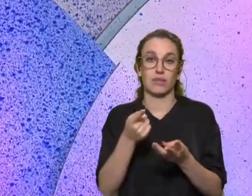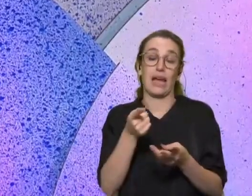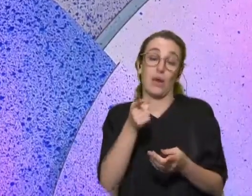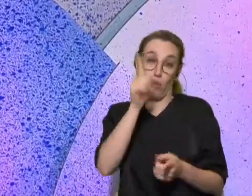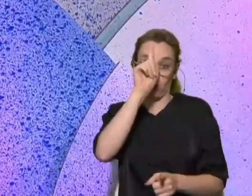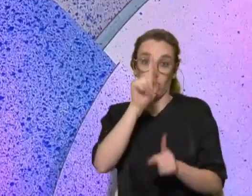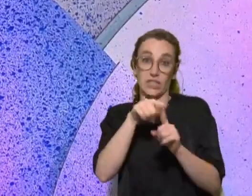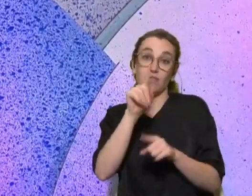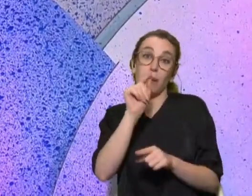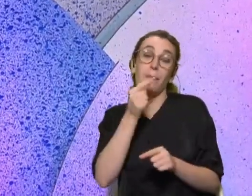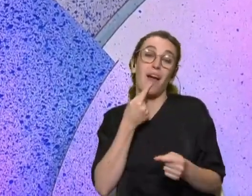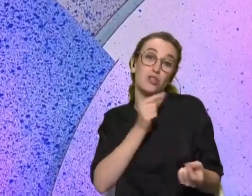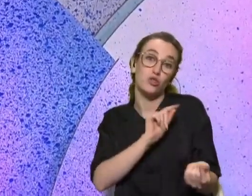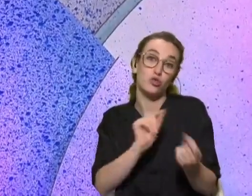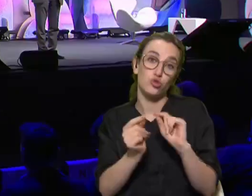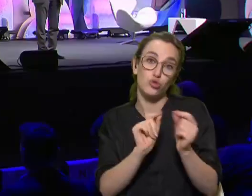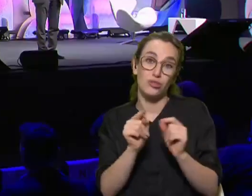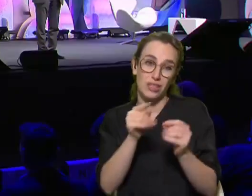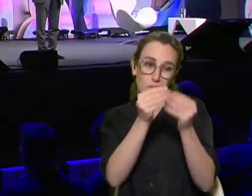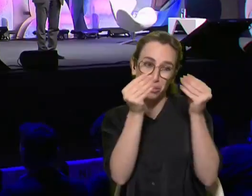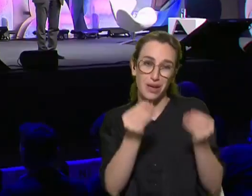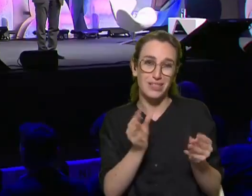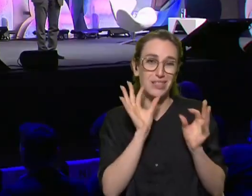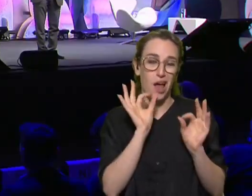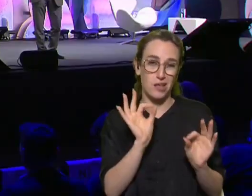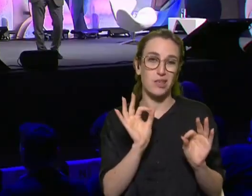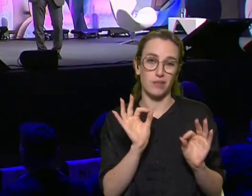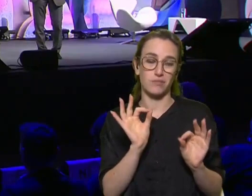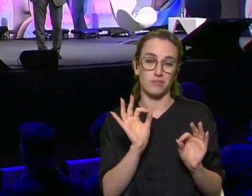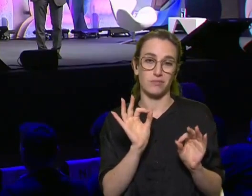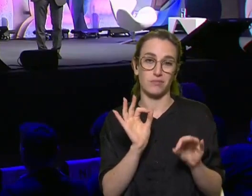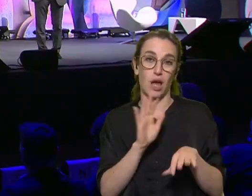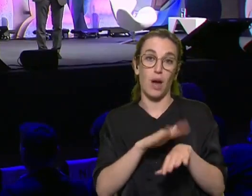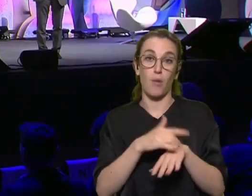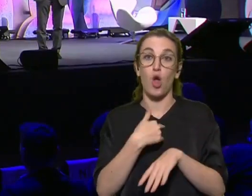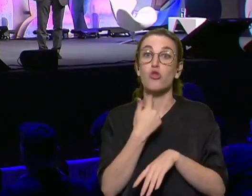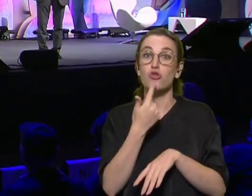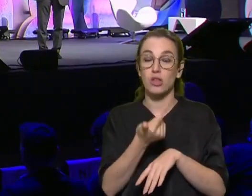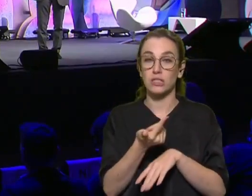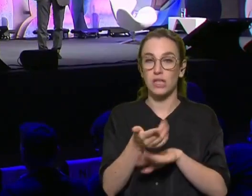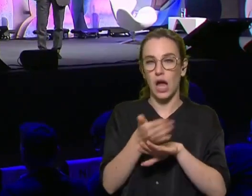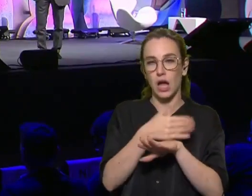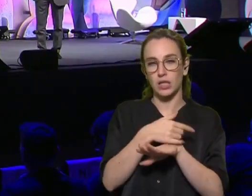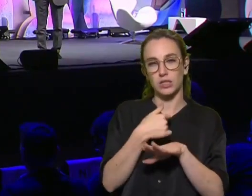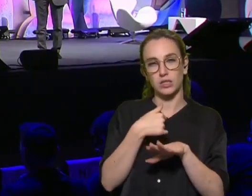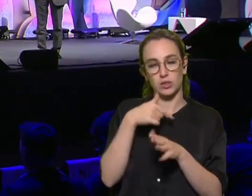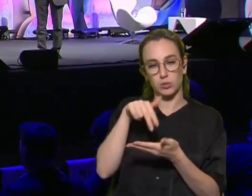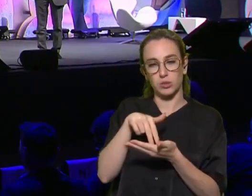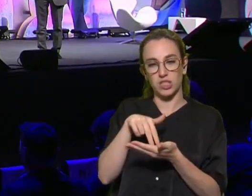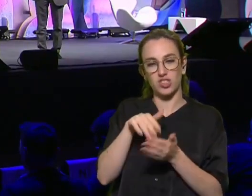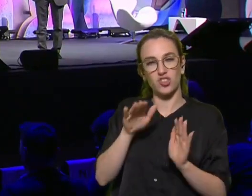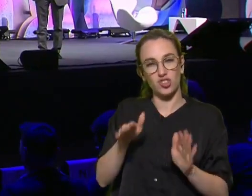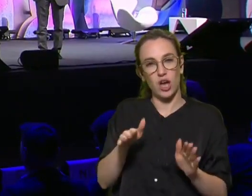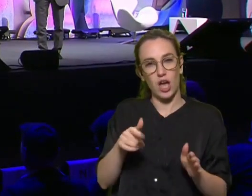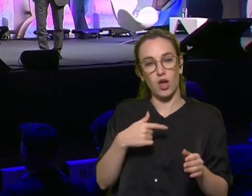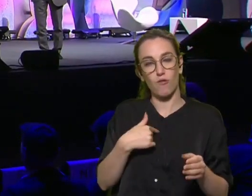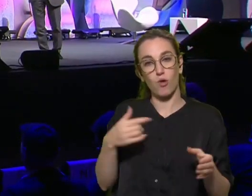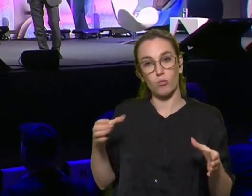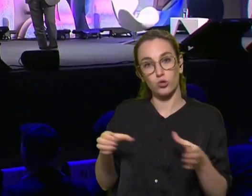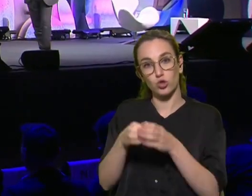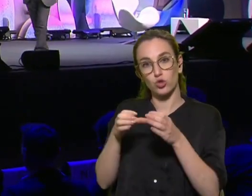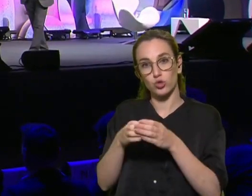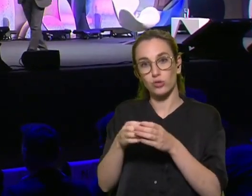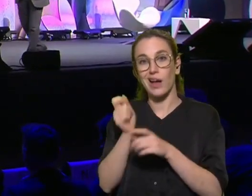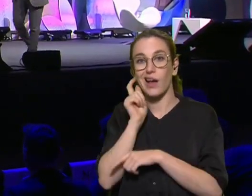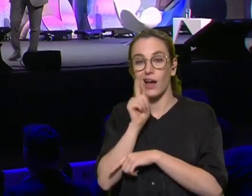here to discuss these documents in general terms, as I said, and that is why we're here today. And so I'm going to sit down